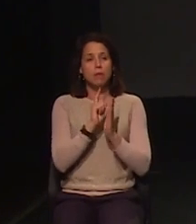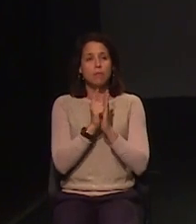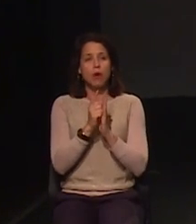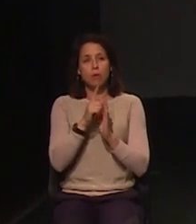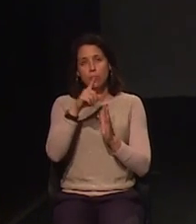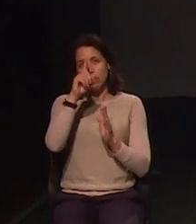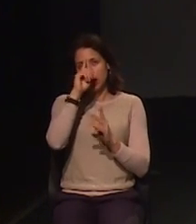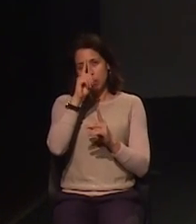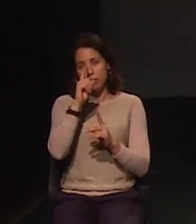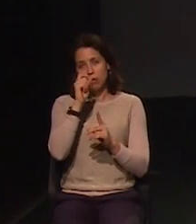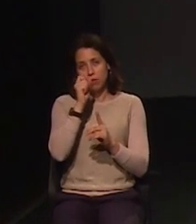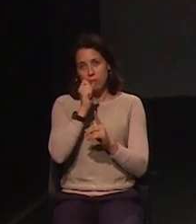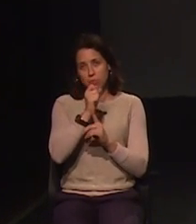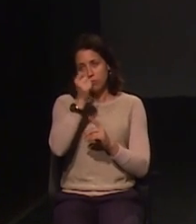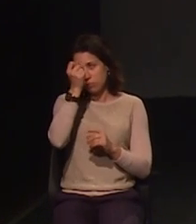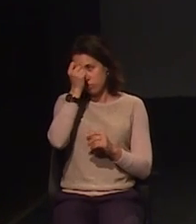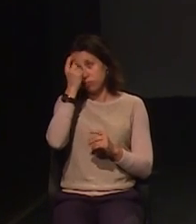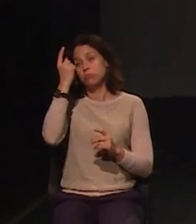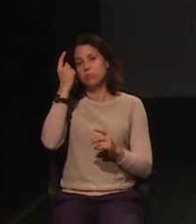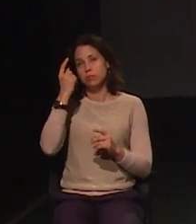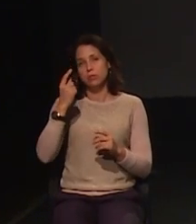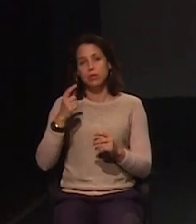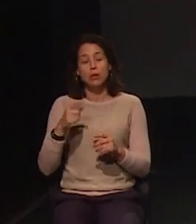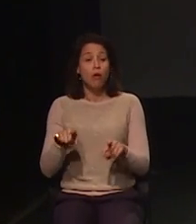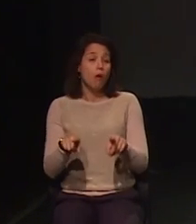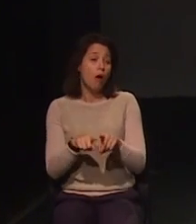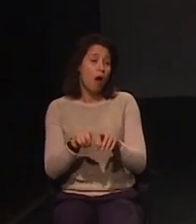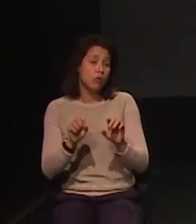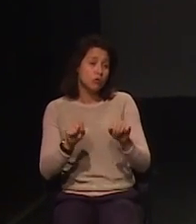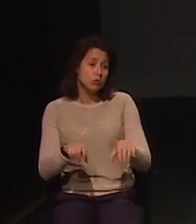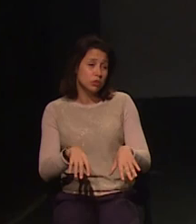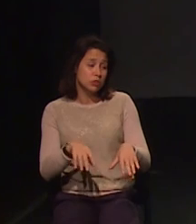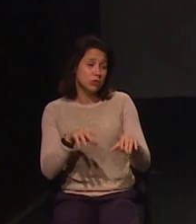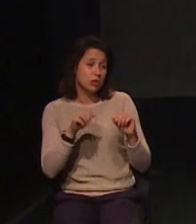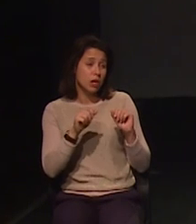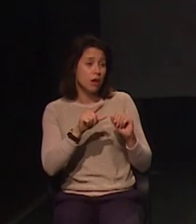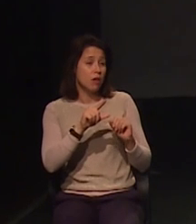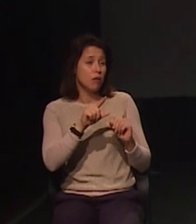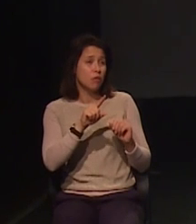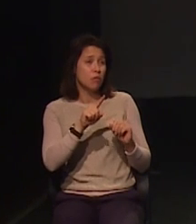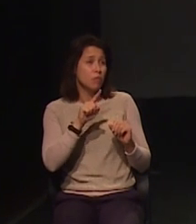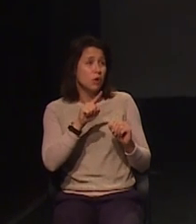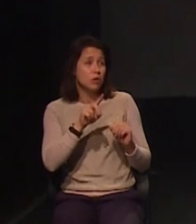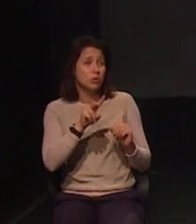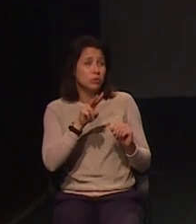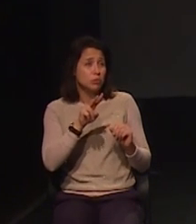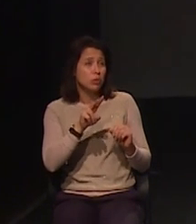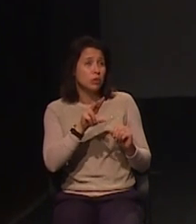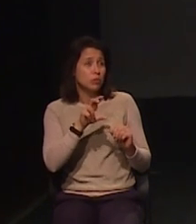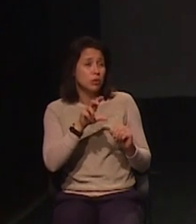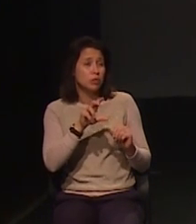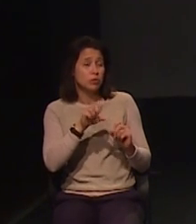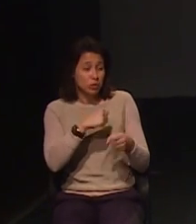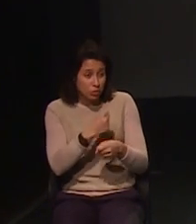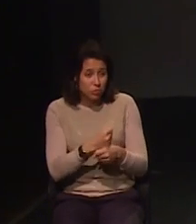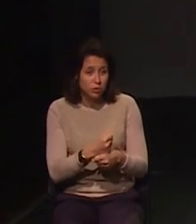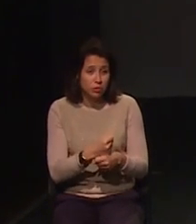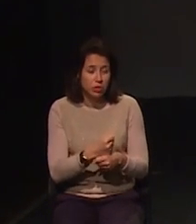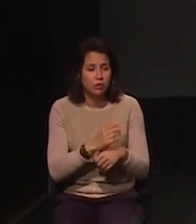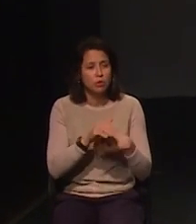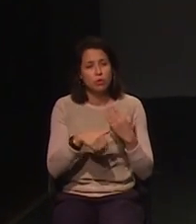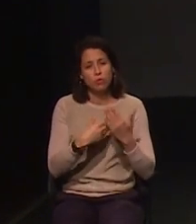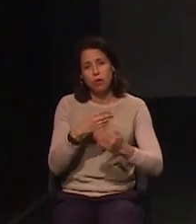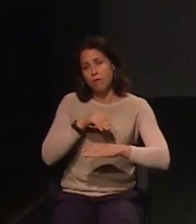can take a couple of hundred years. And so I think all of those things are at play here.